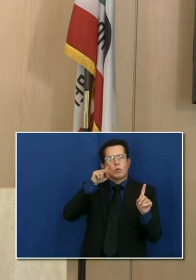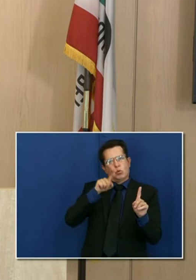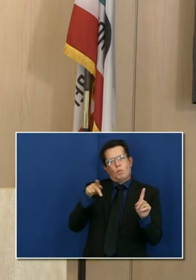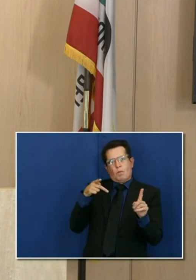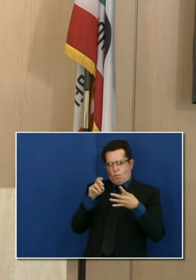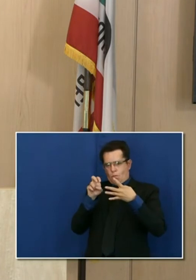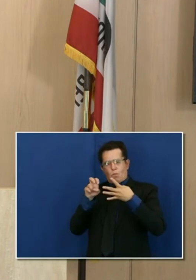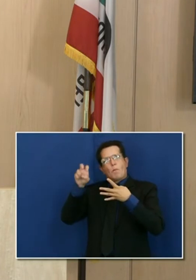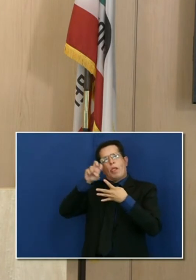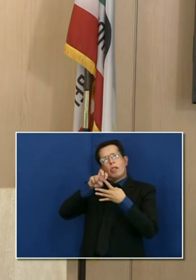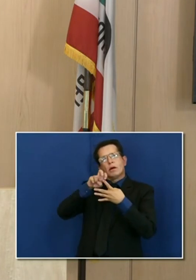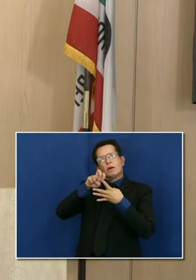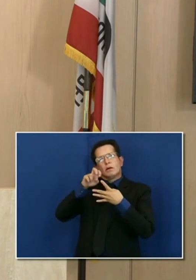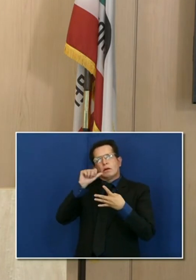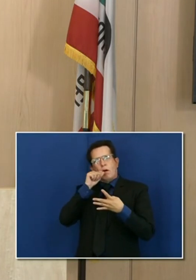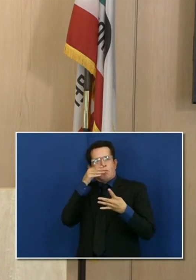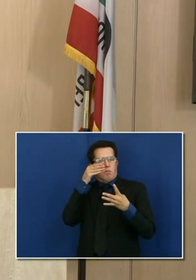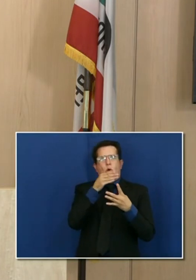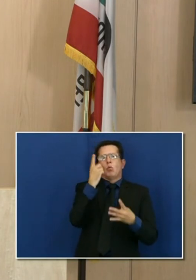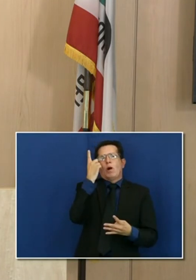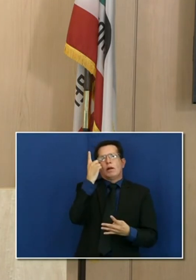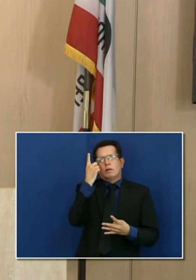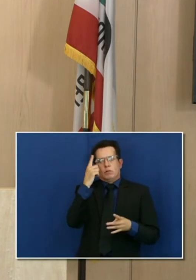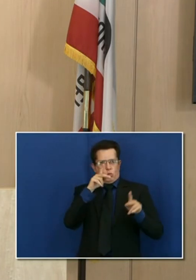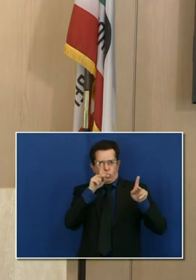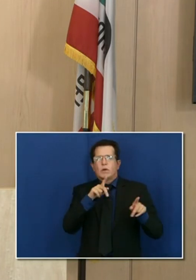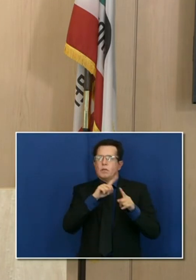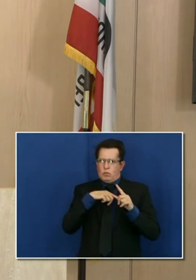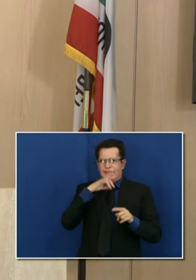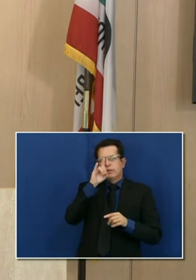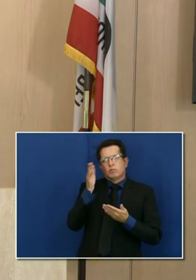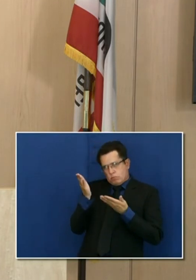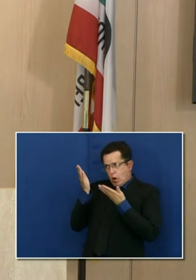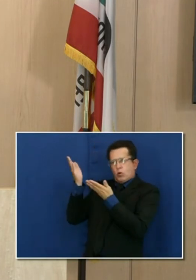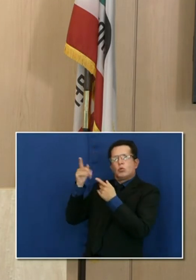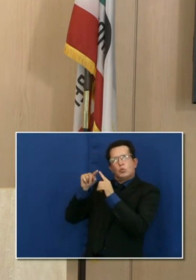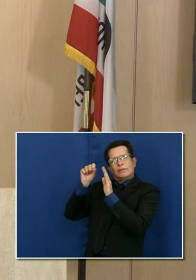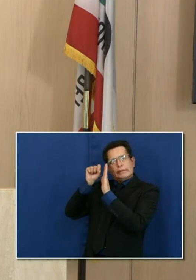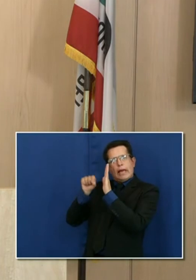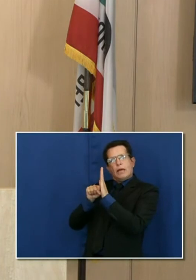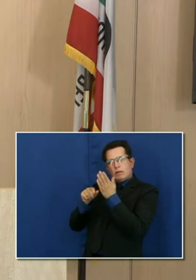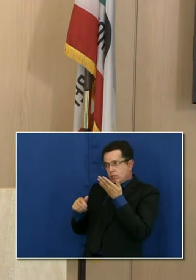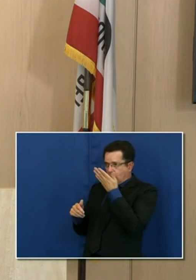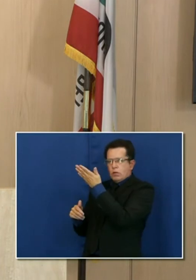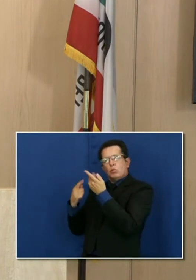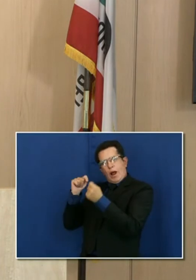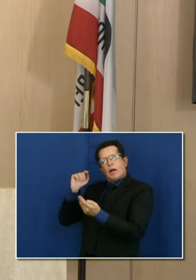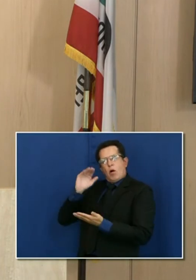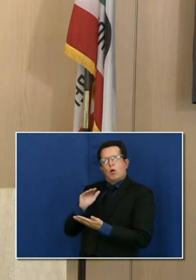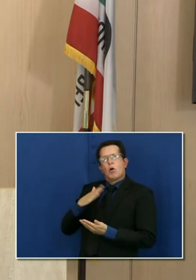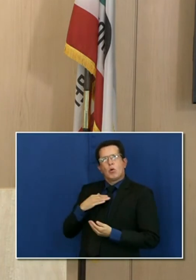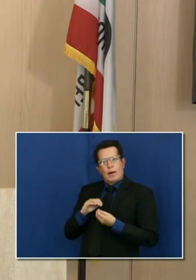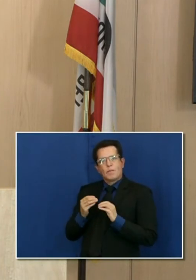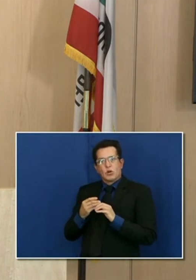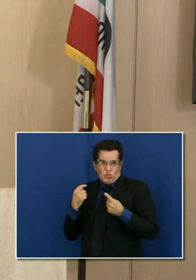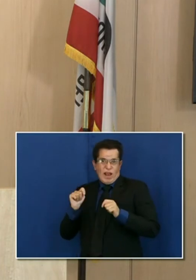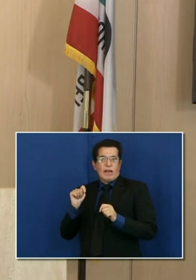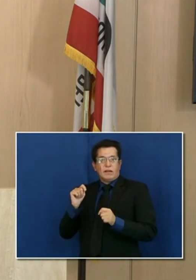tier. But we wanted to make a case to the state of just that.